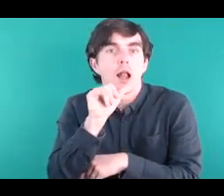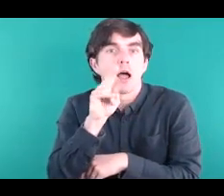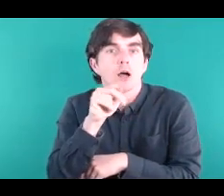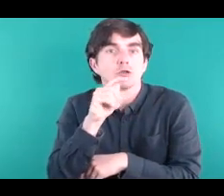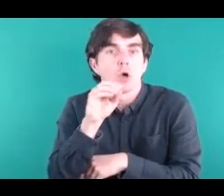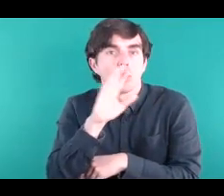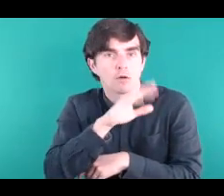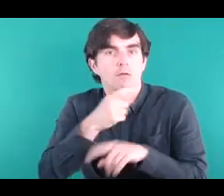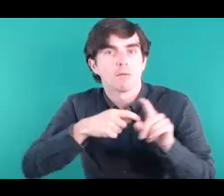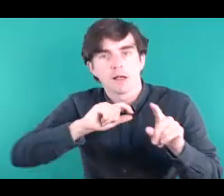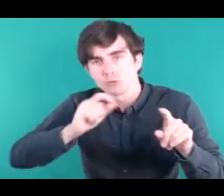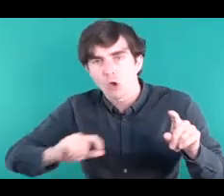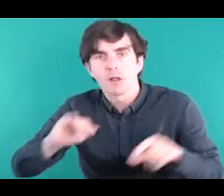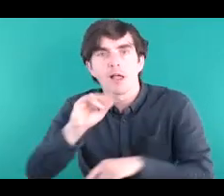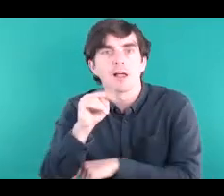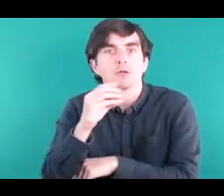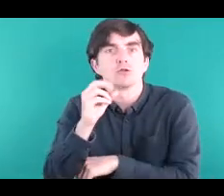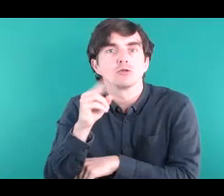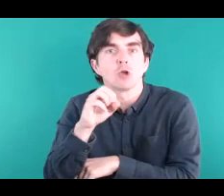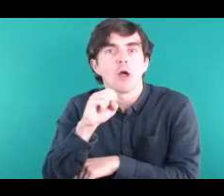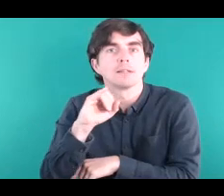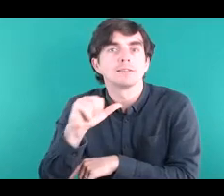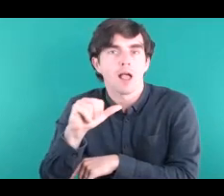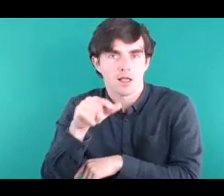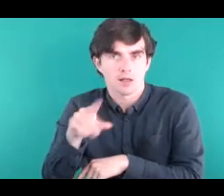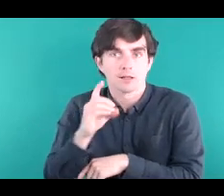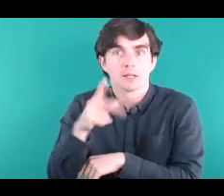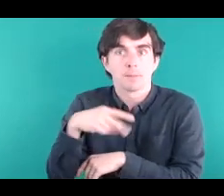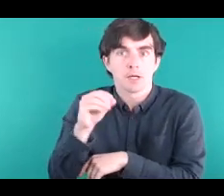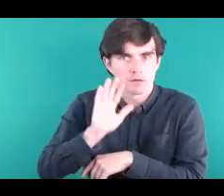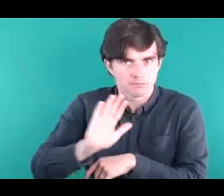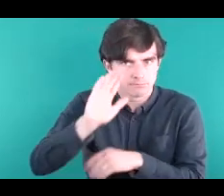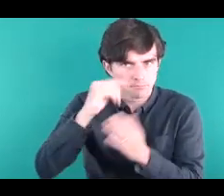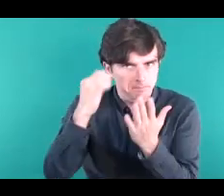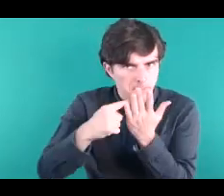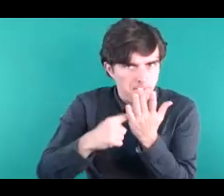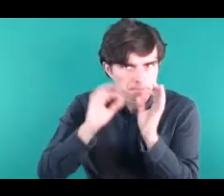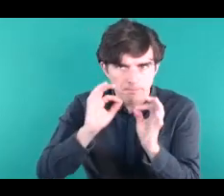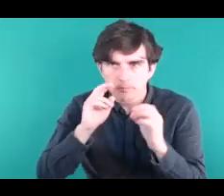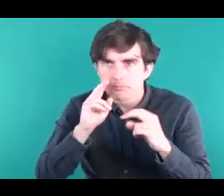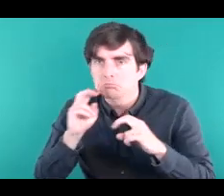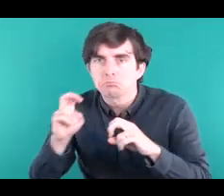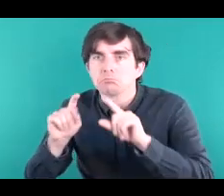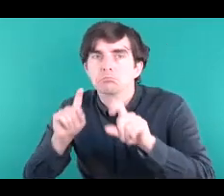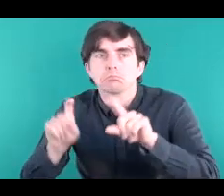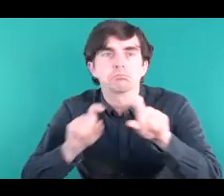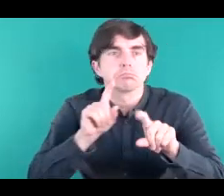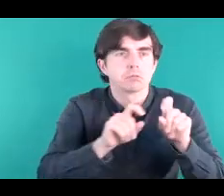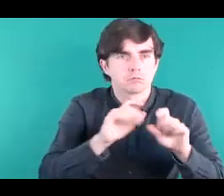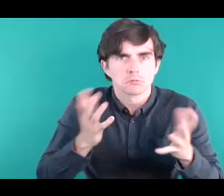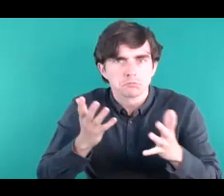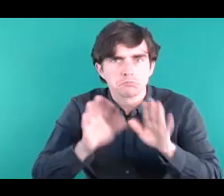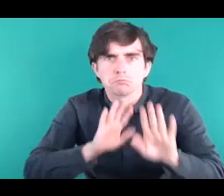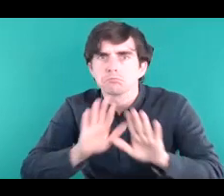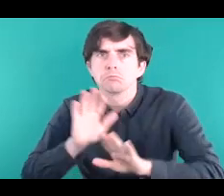on persons with disabilities. Johnny, the floor is yours. Yeah. Thank you, Alex.